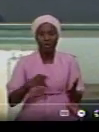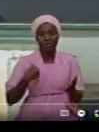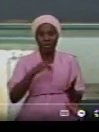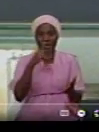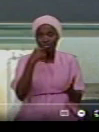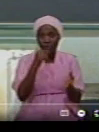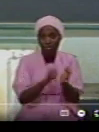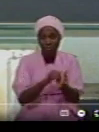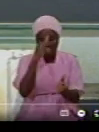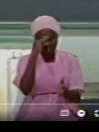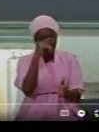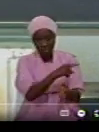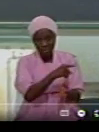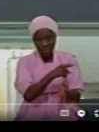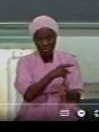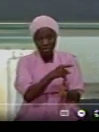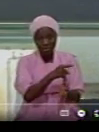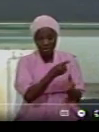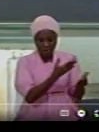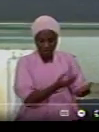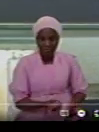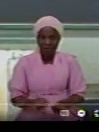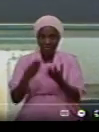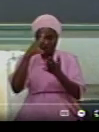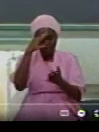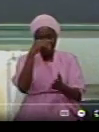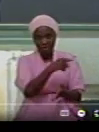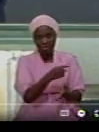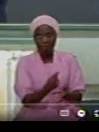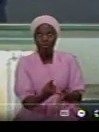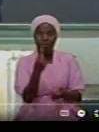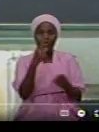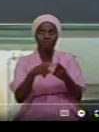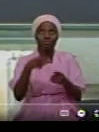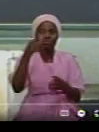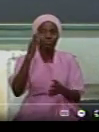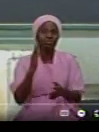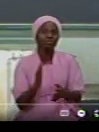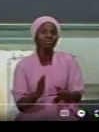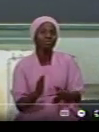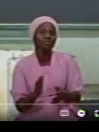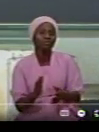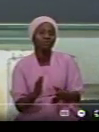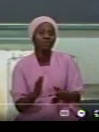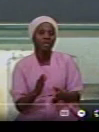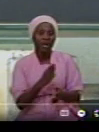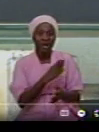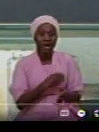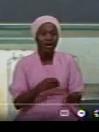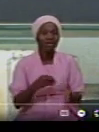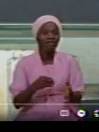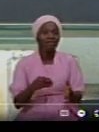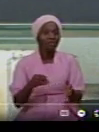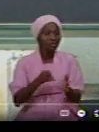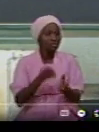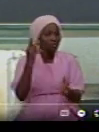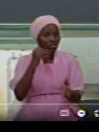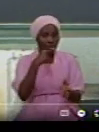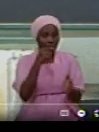son, of whom it was said that in Isaac shall thy seed be